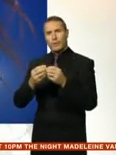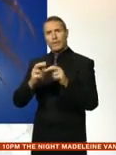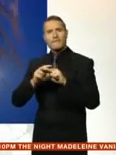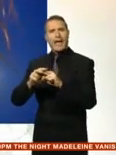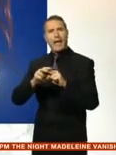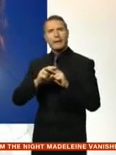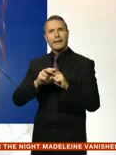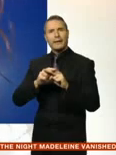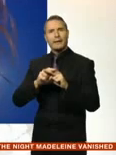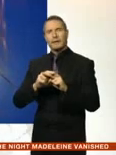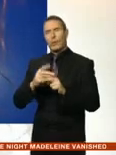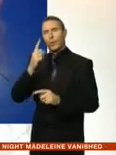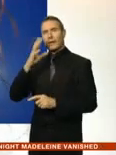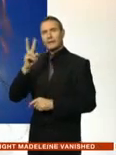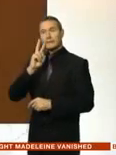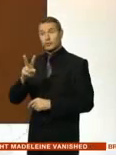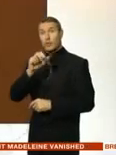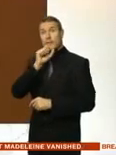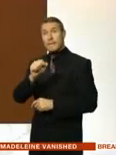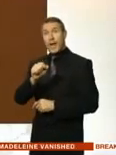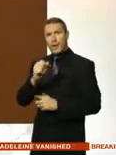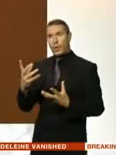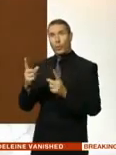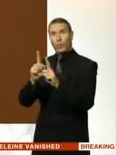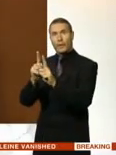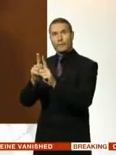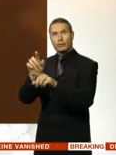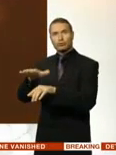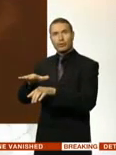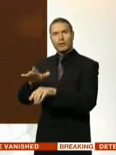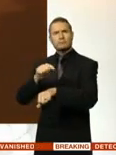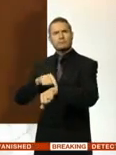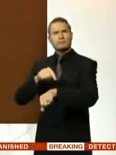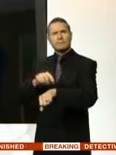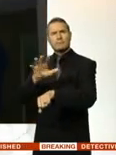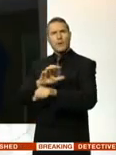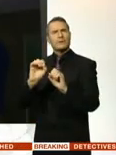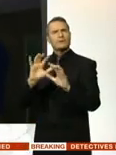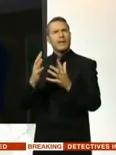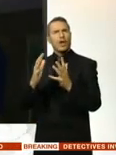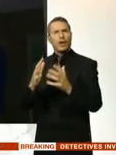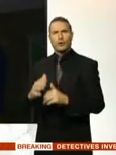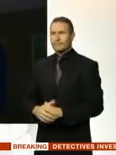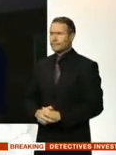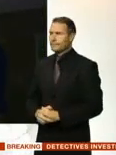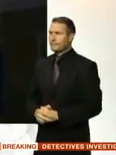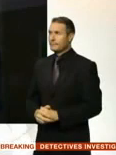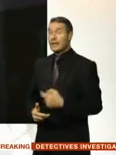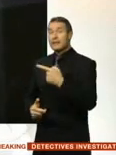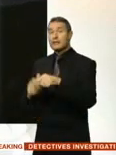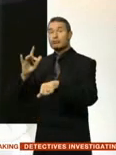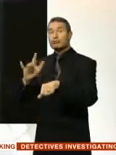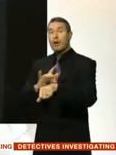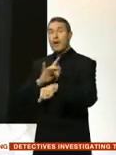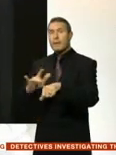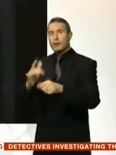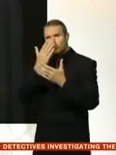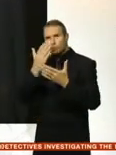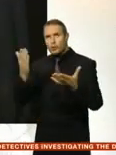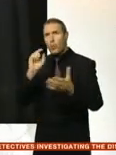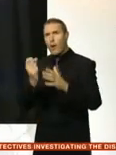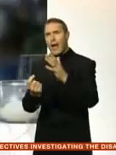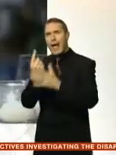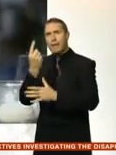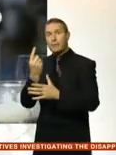The witnesses say they saw the man with the child at around 10 o'clock that night. A new reconstruction of the events of that